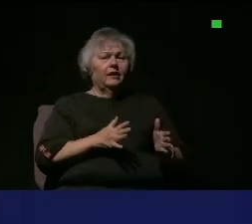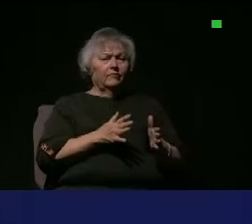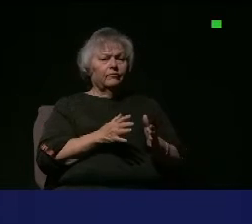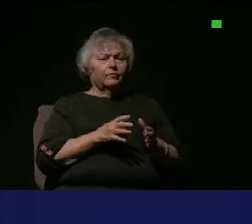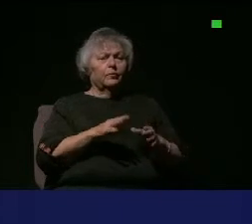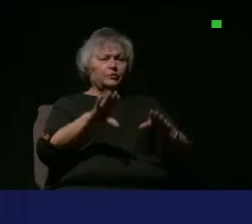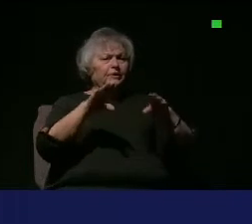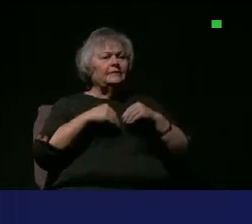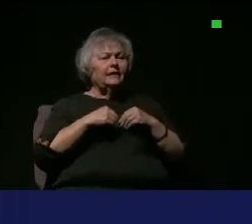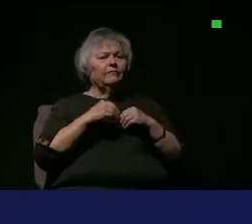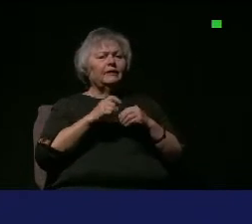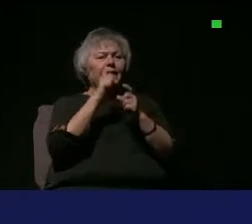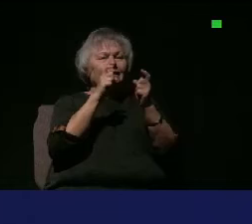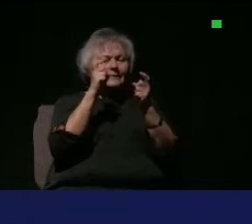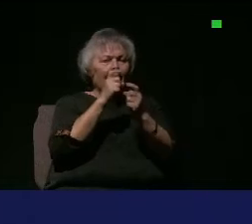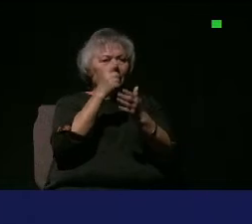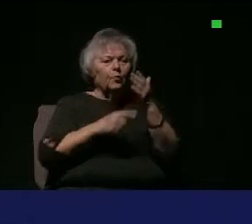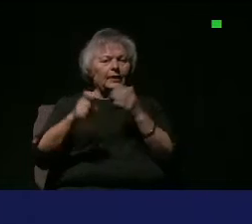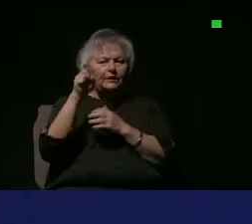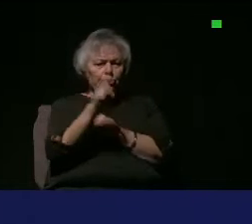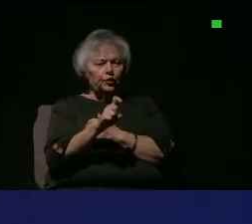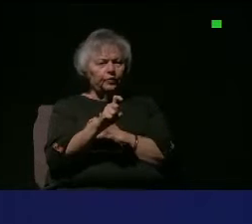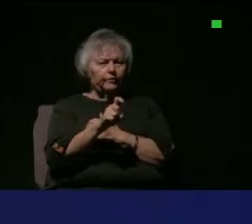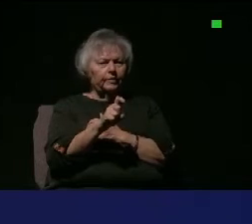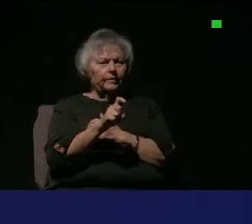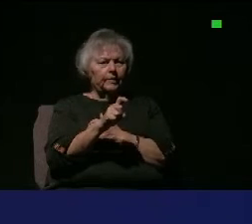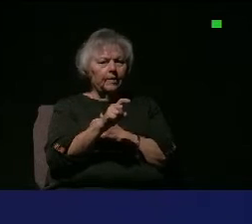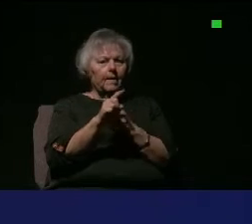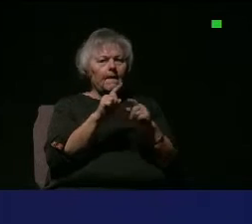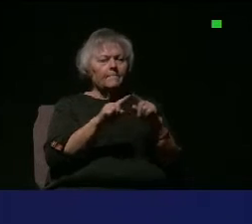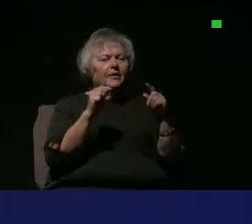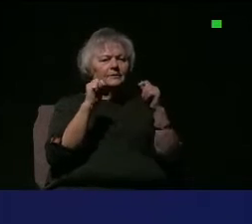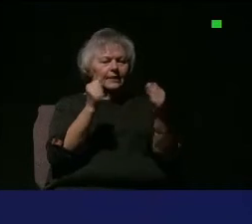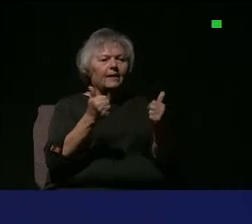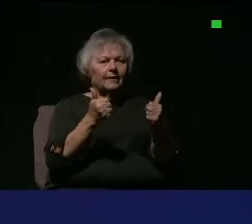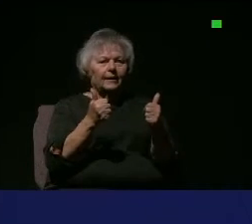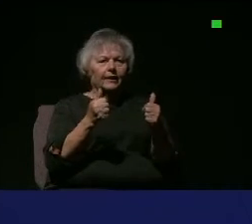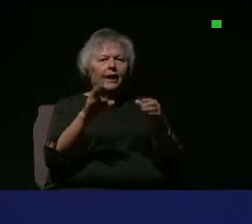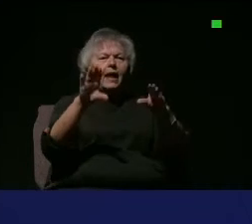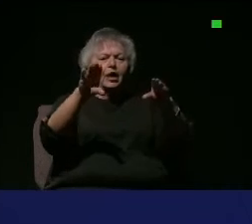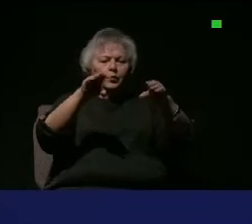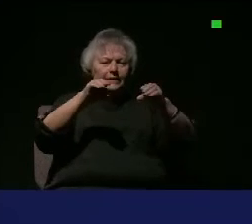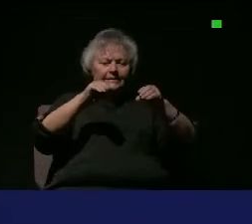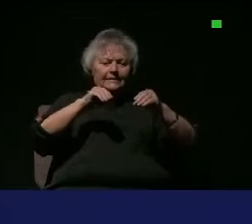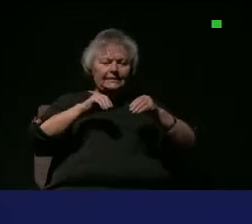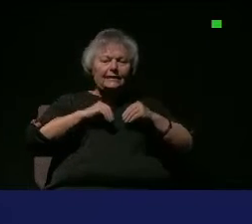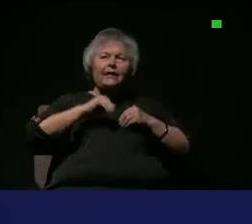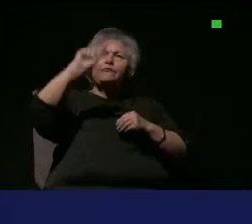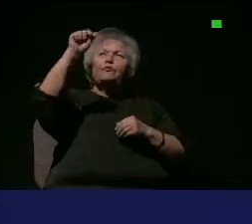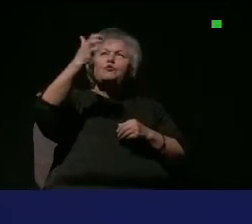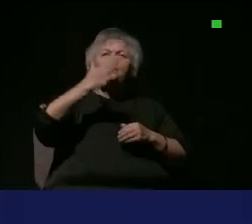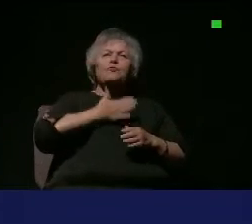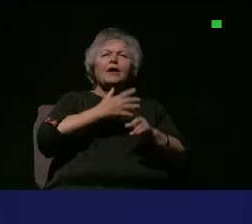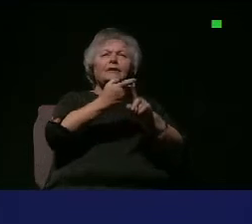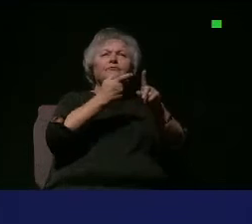something he couldn't have imagined. He received grace from God. He began to acknowledge his